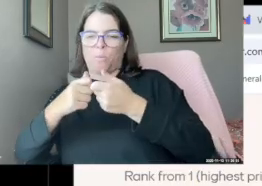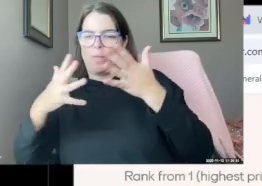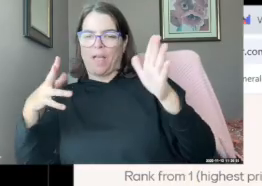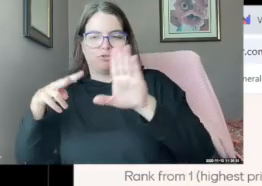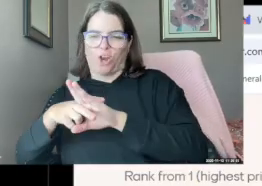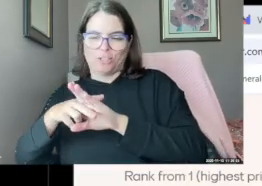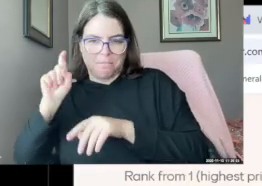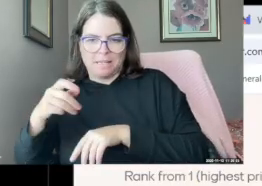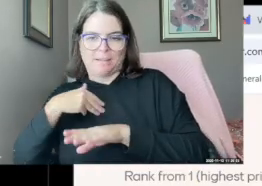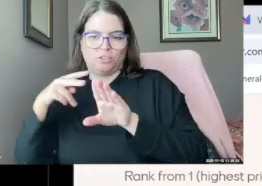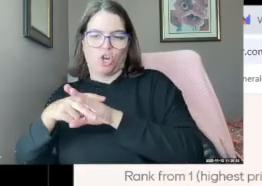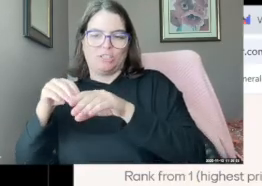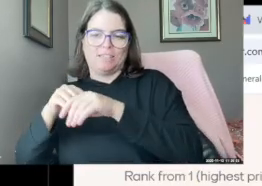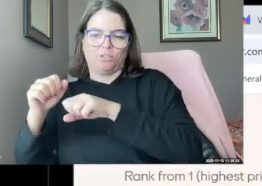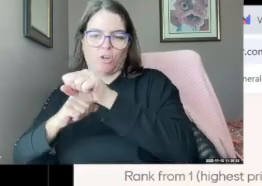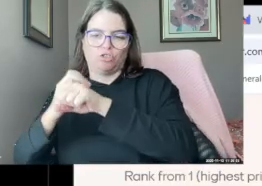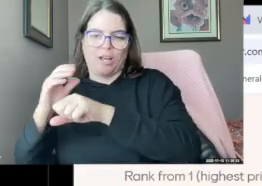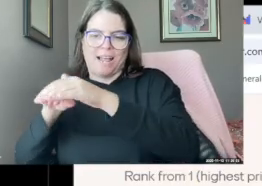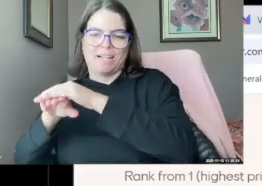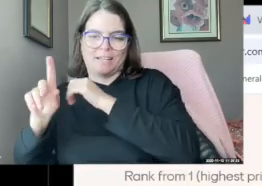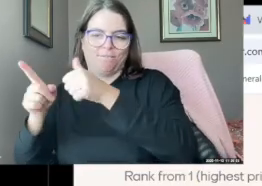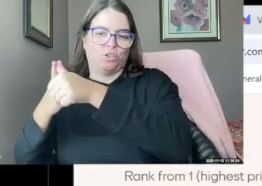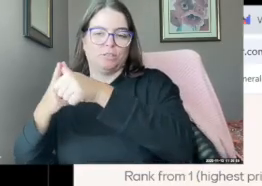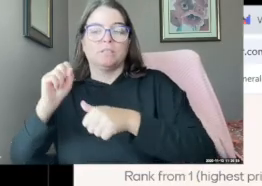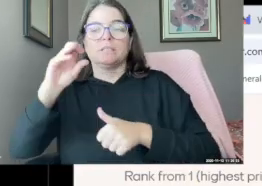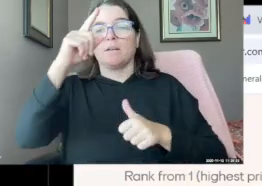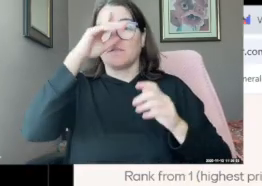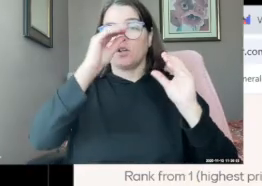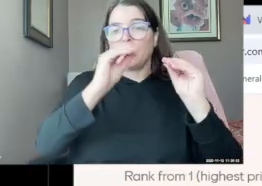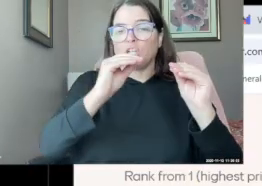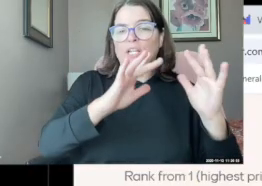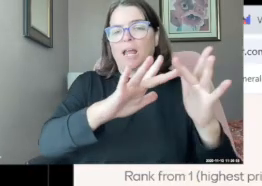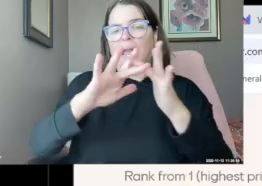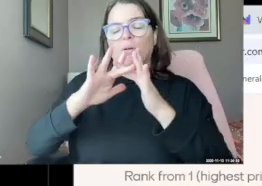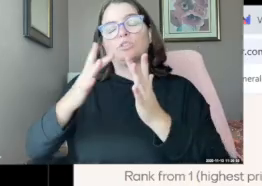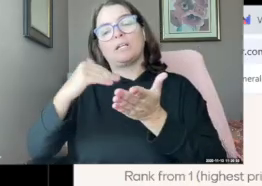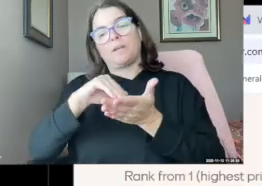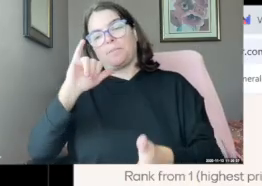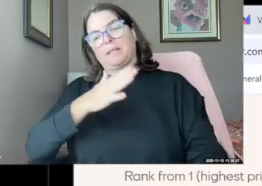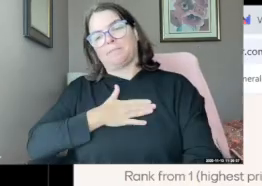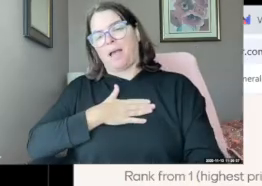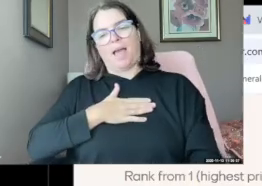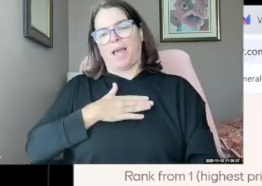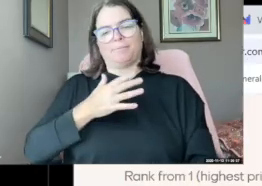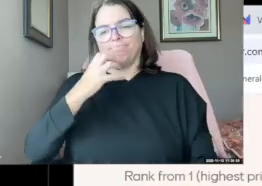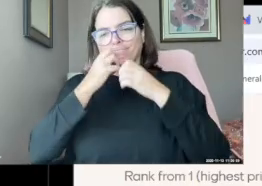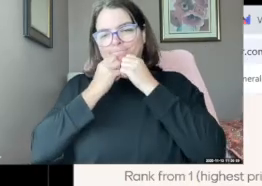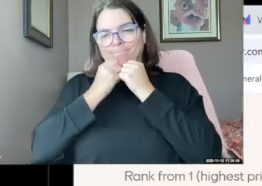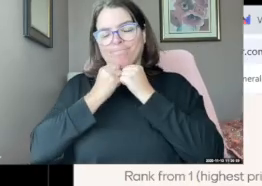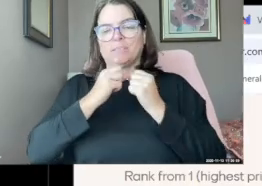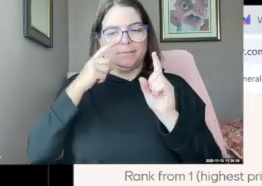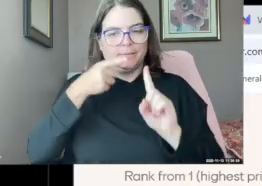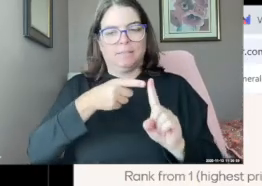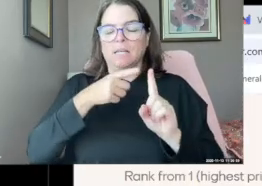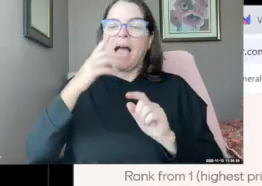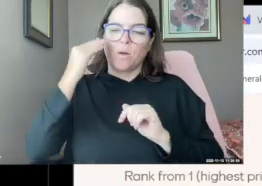put it as my second, but we know that vehicles aren't going to come without charging infrastructure and access. So